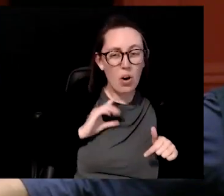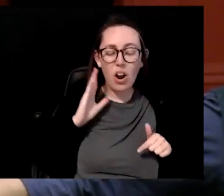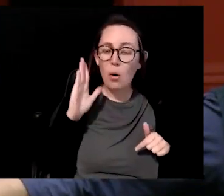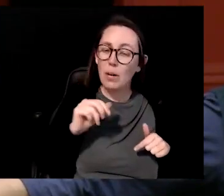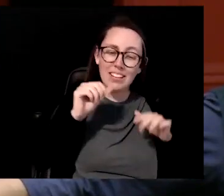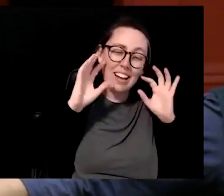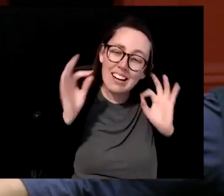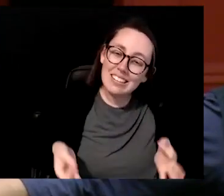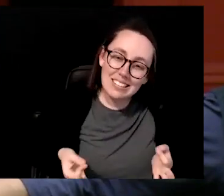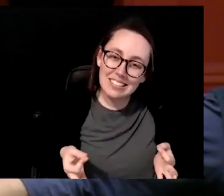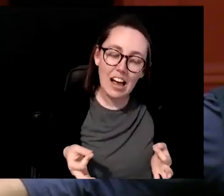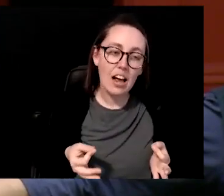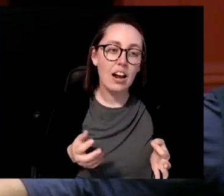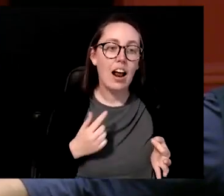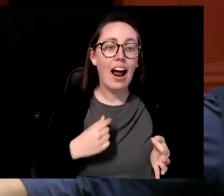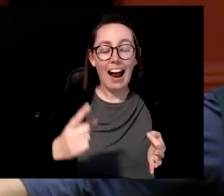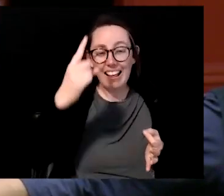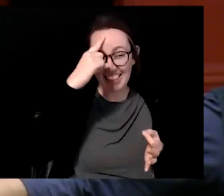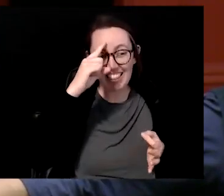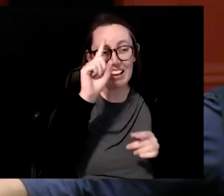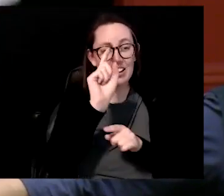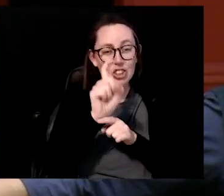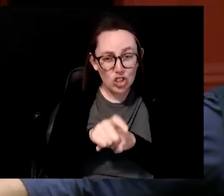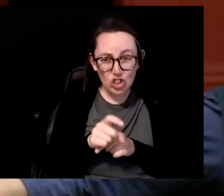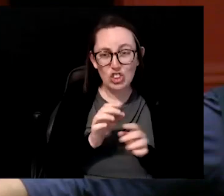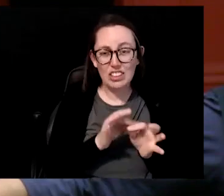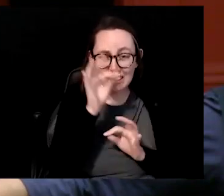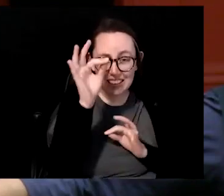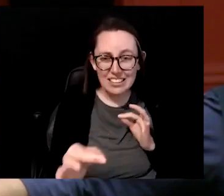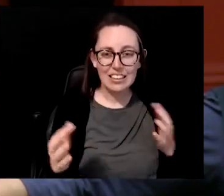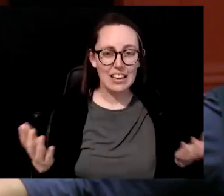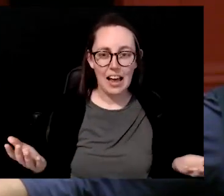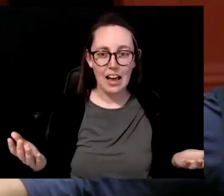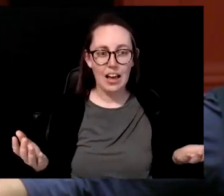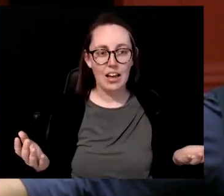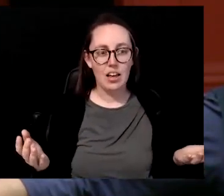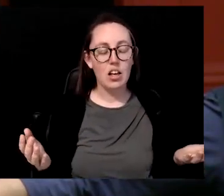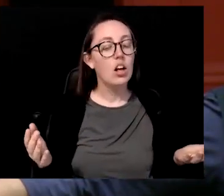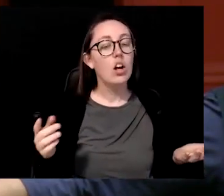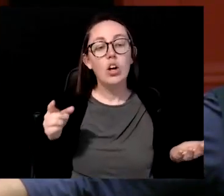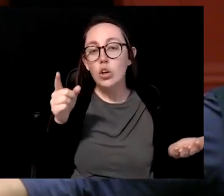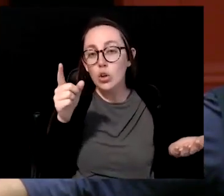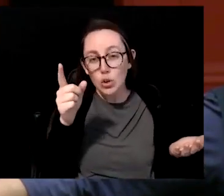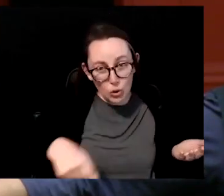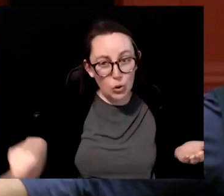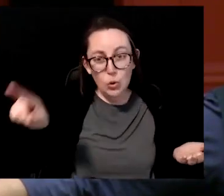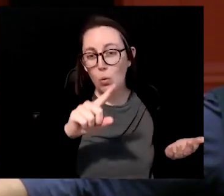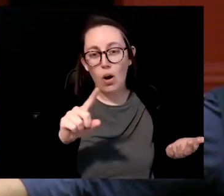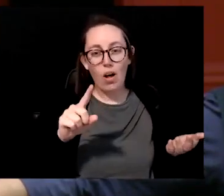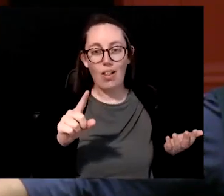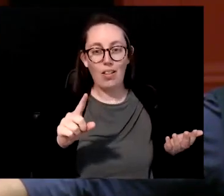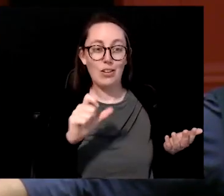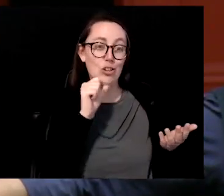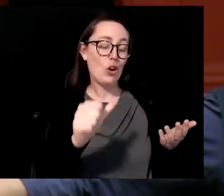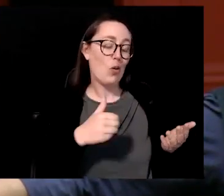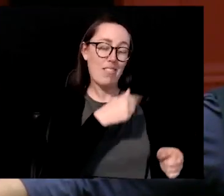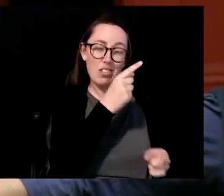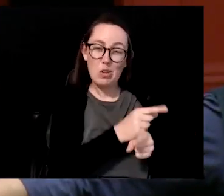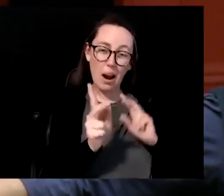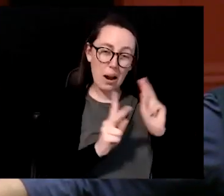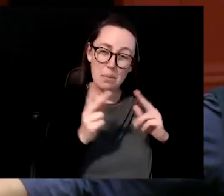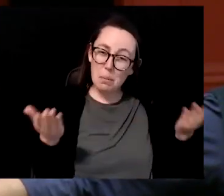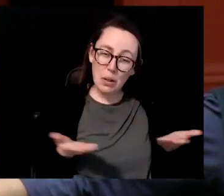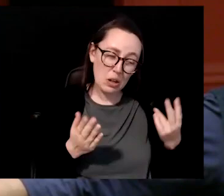had to be done tonight I would say don't do it tonight because you don't have the players at the table that need to be making the decision so I'd love to